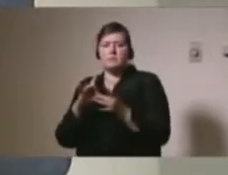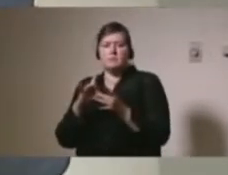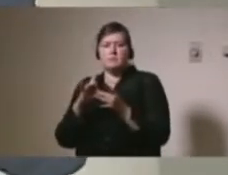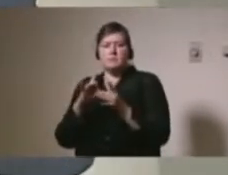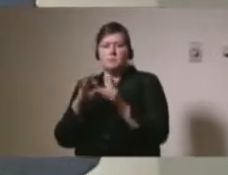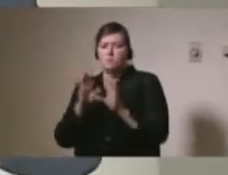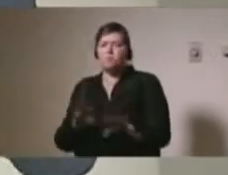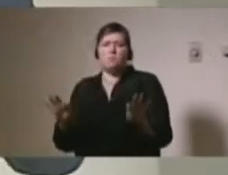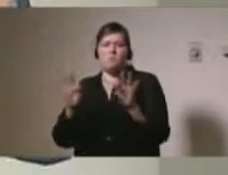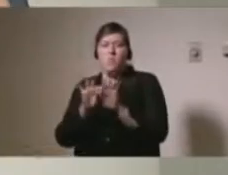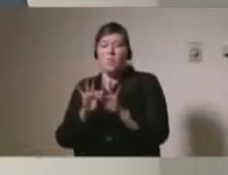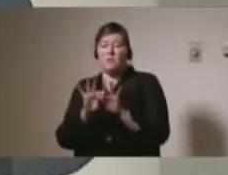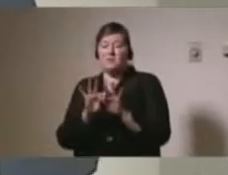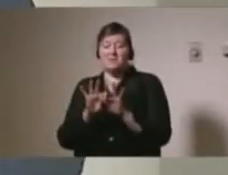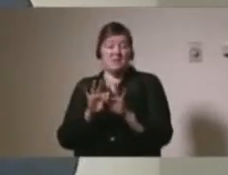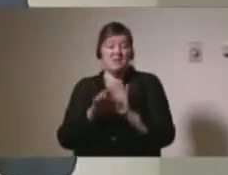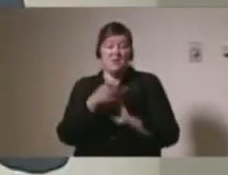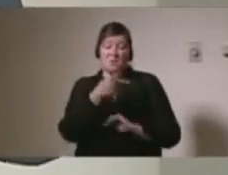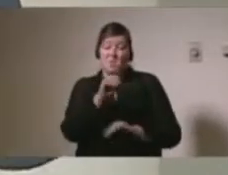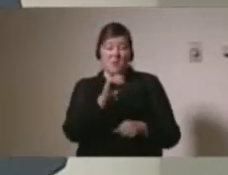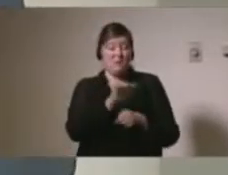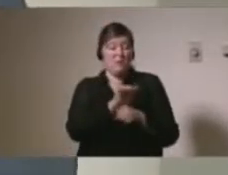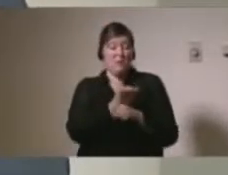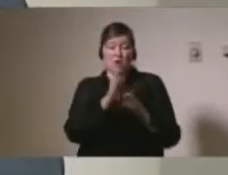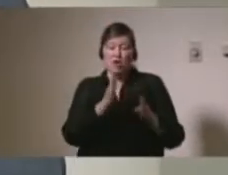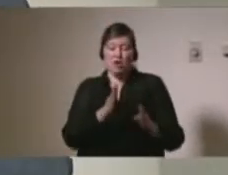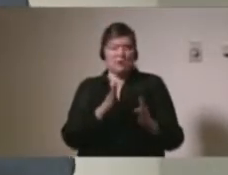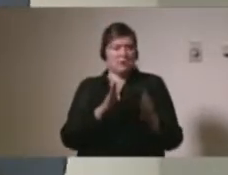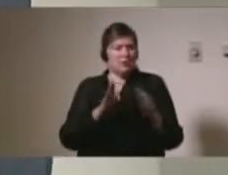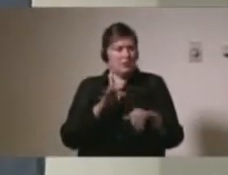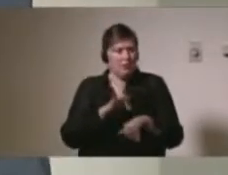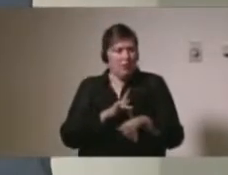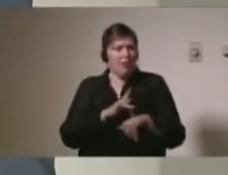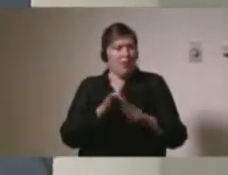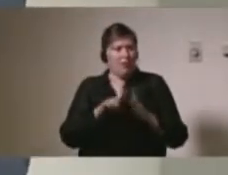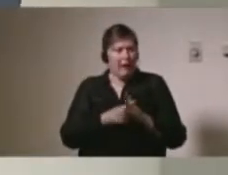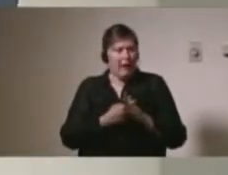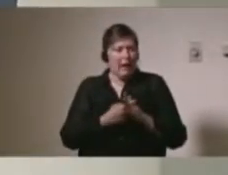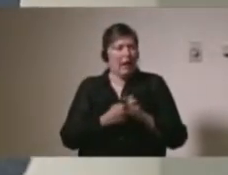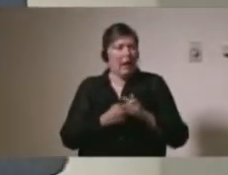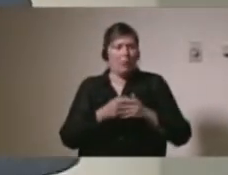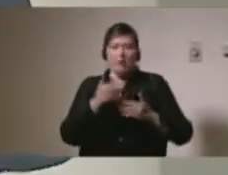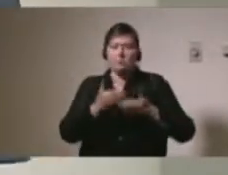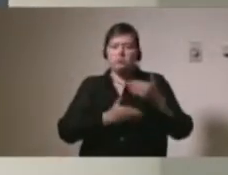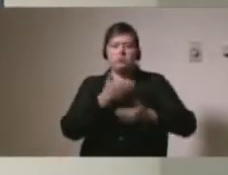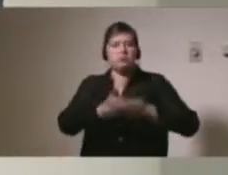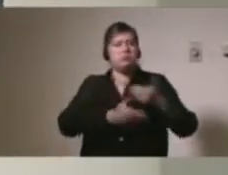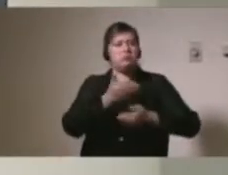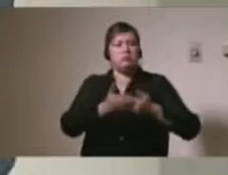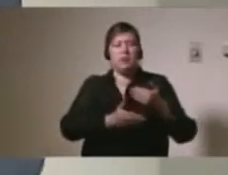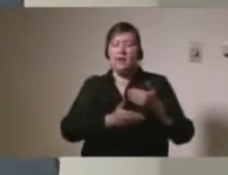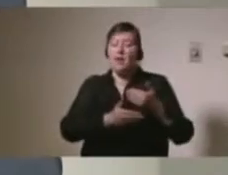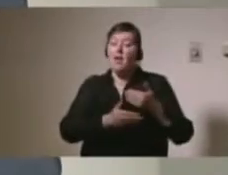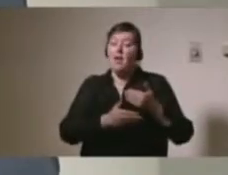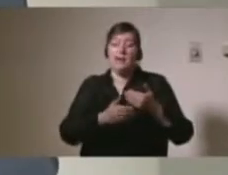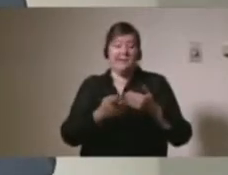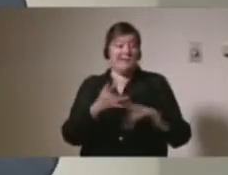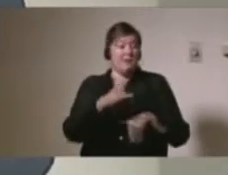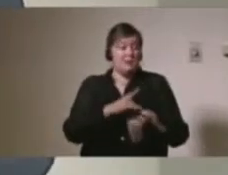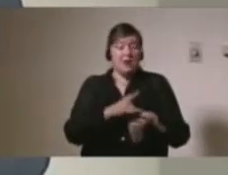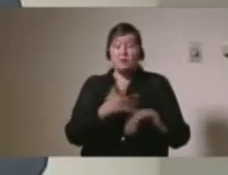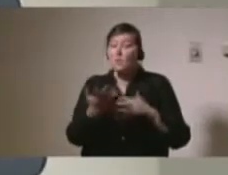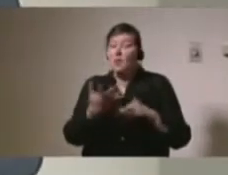have done throughout their lives and their working lives in terms of keeping neighborhoods safe,